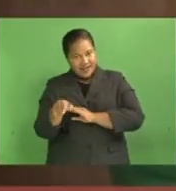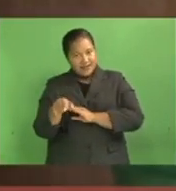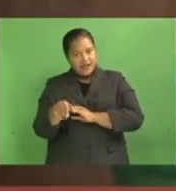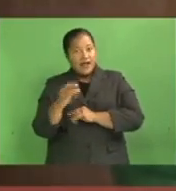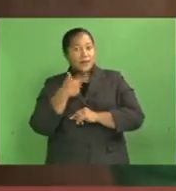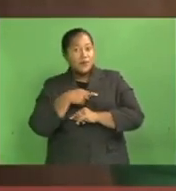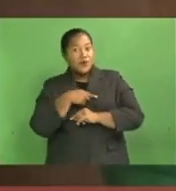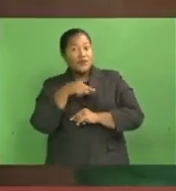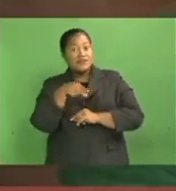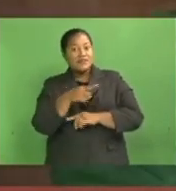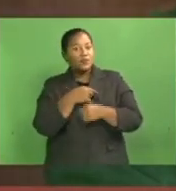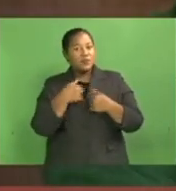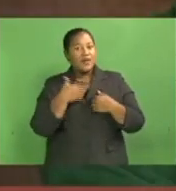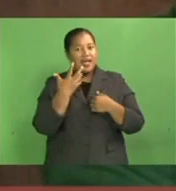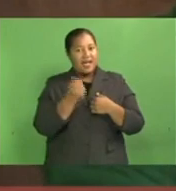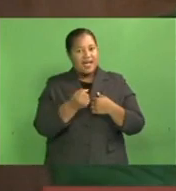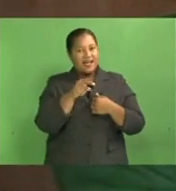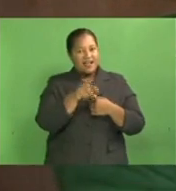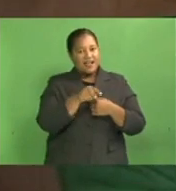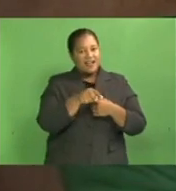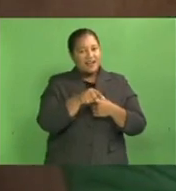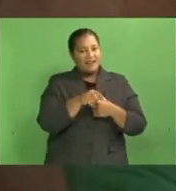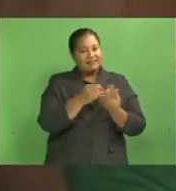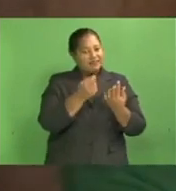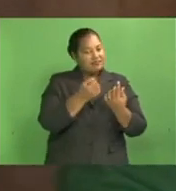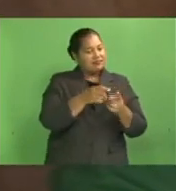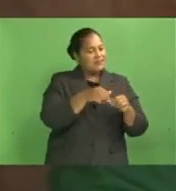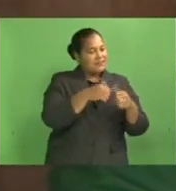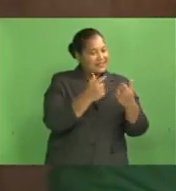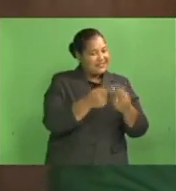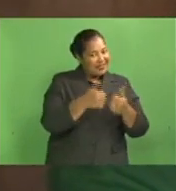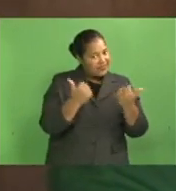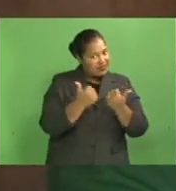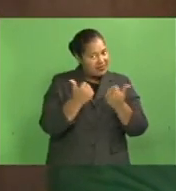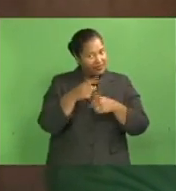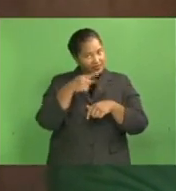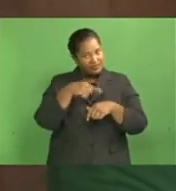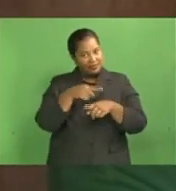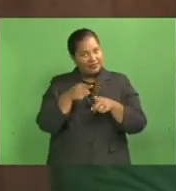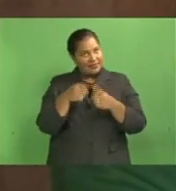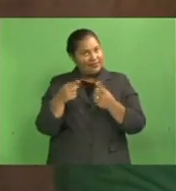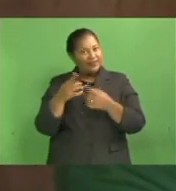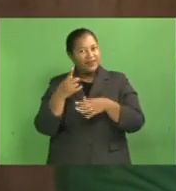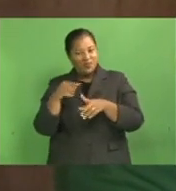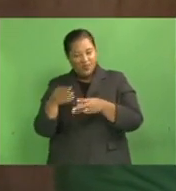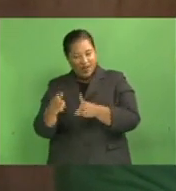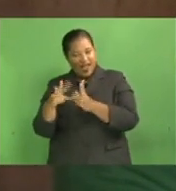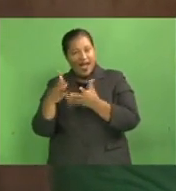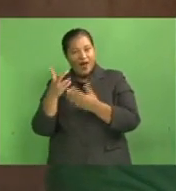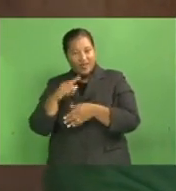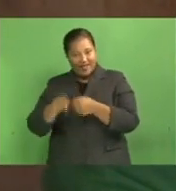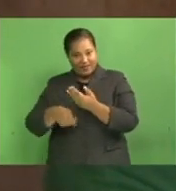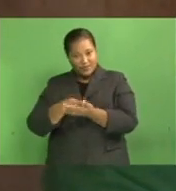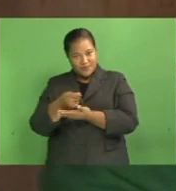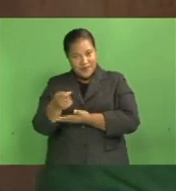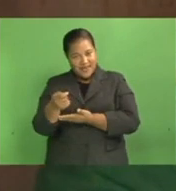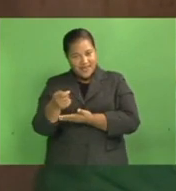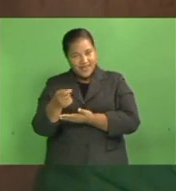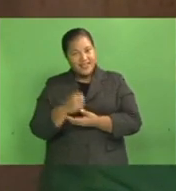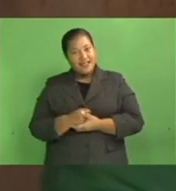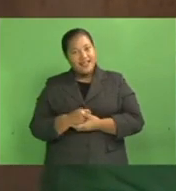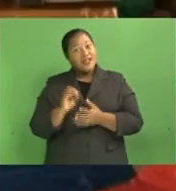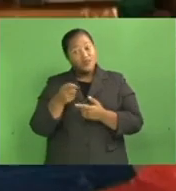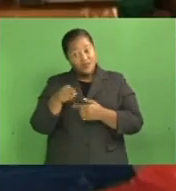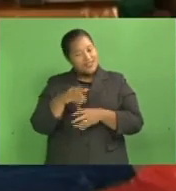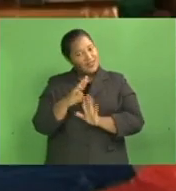there are 4 classes. One is class 1, high, class 2, class 3, and class 4, which is the lowest